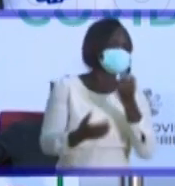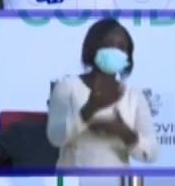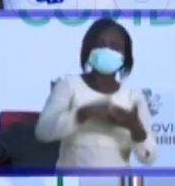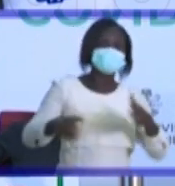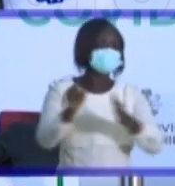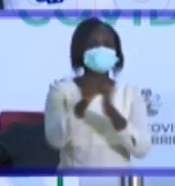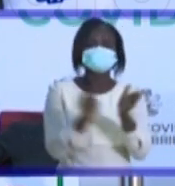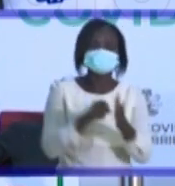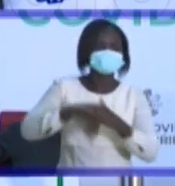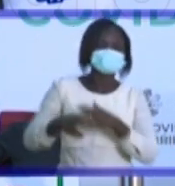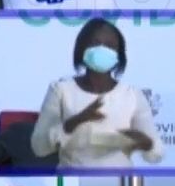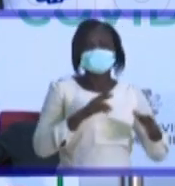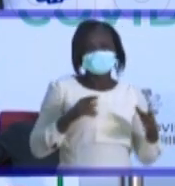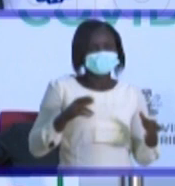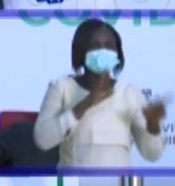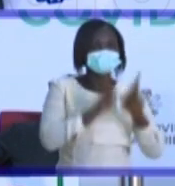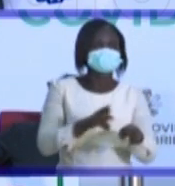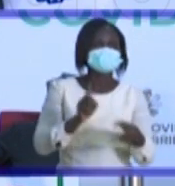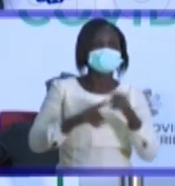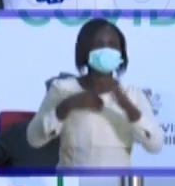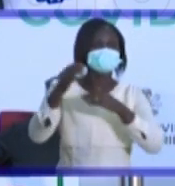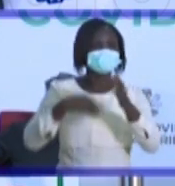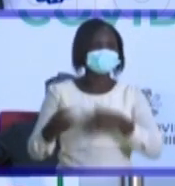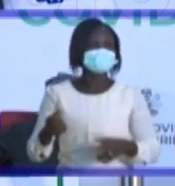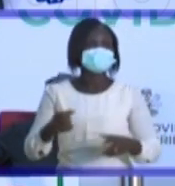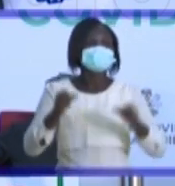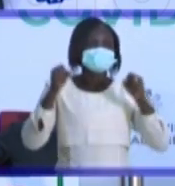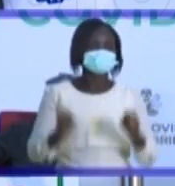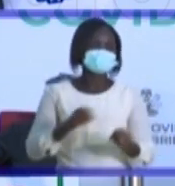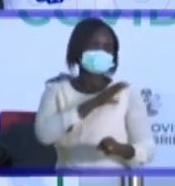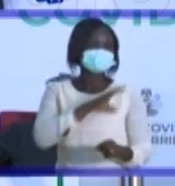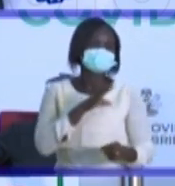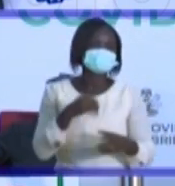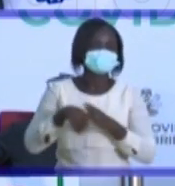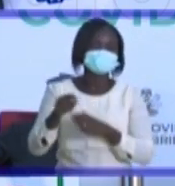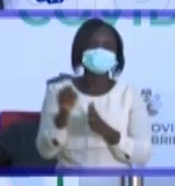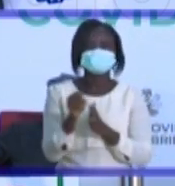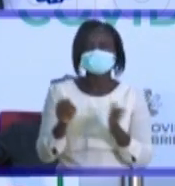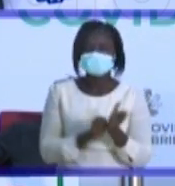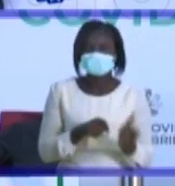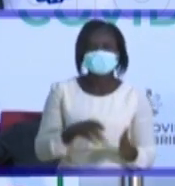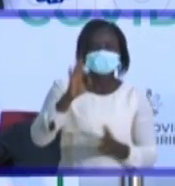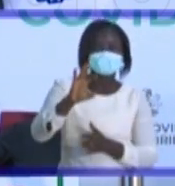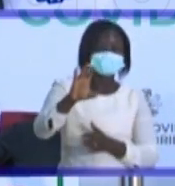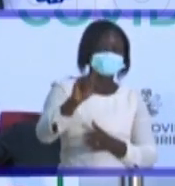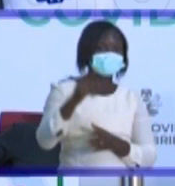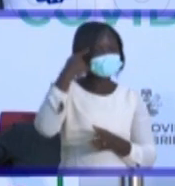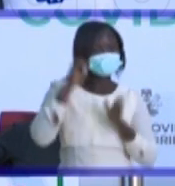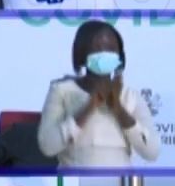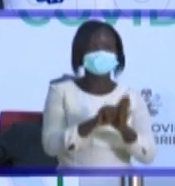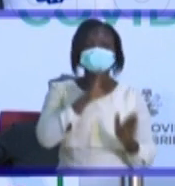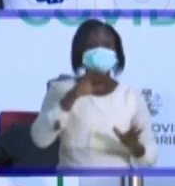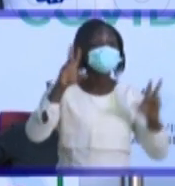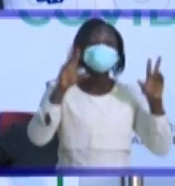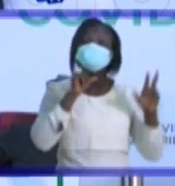to build resilient and responsive systems for their citizens of their states. The FCT, for example, is no